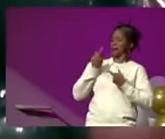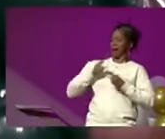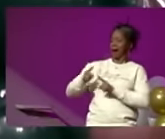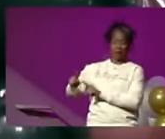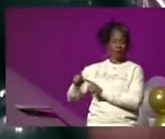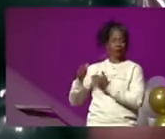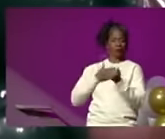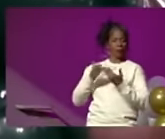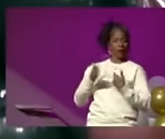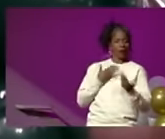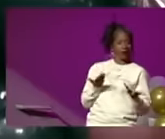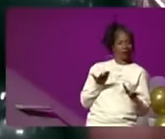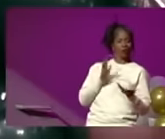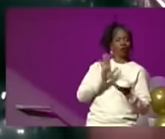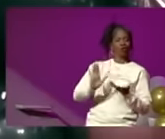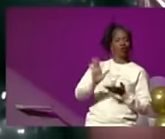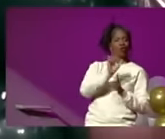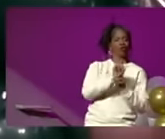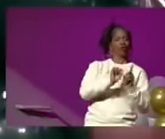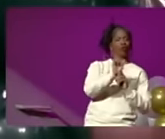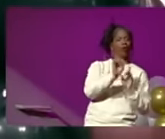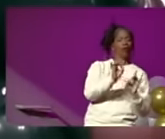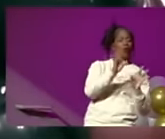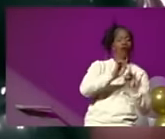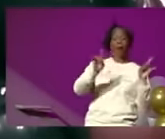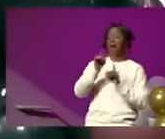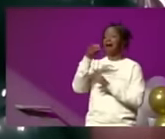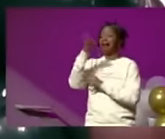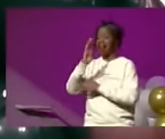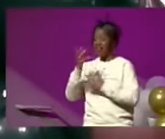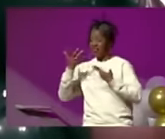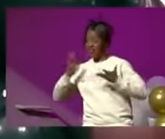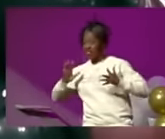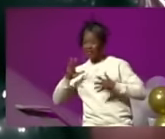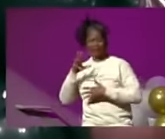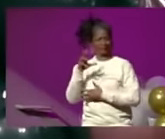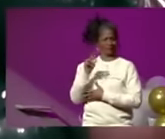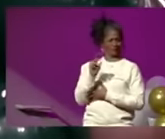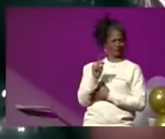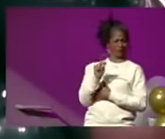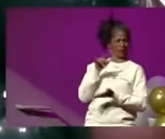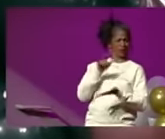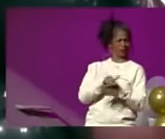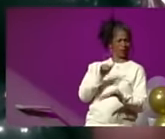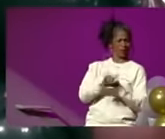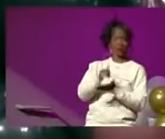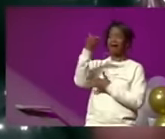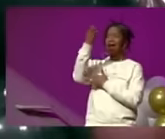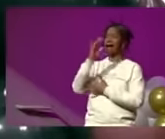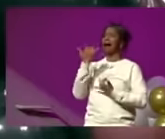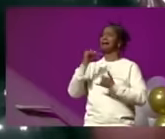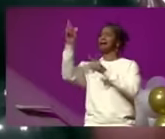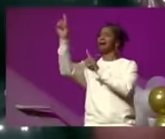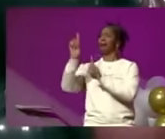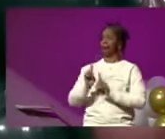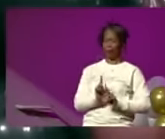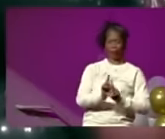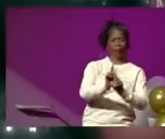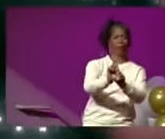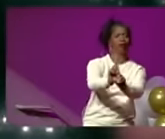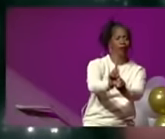and into your situation. God ain't done with you. God is with you in Nazareth.